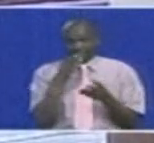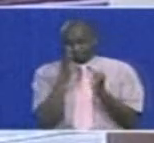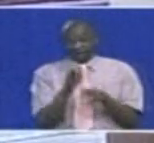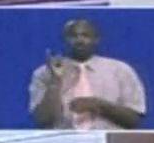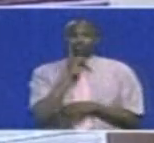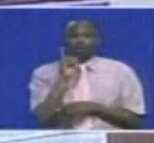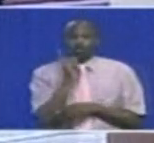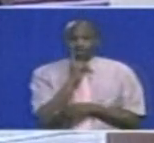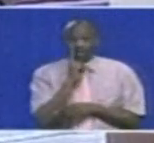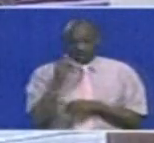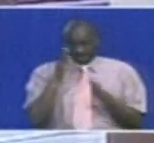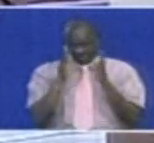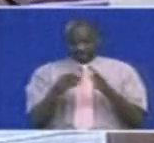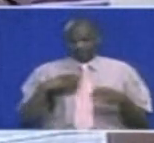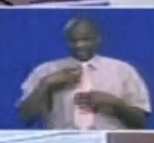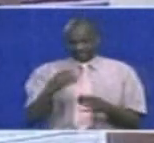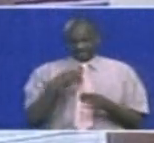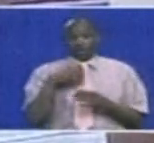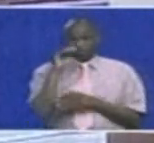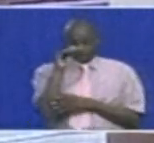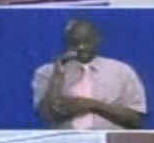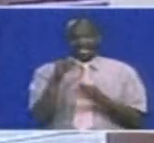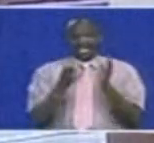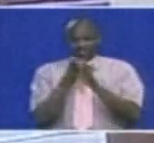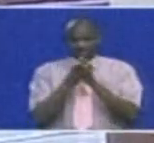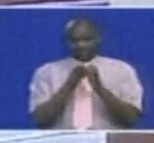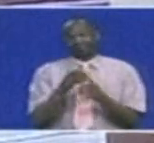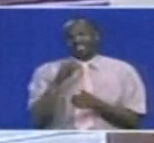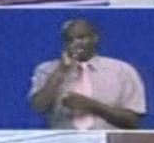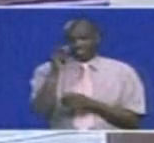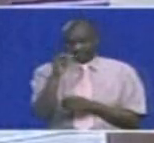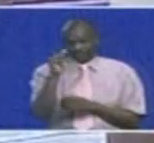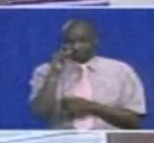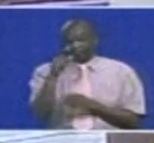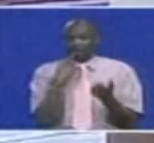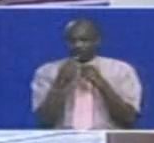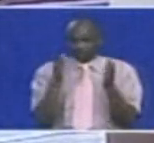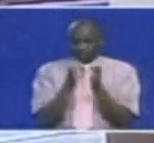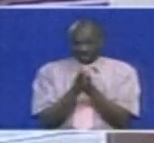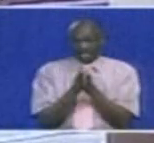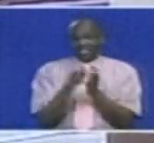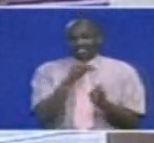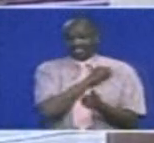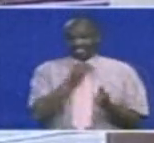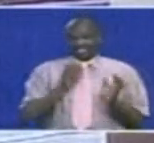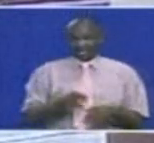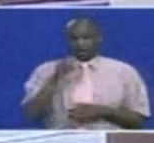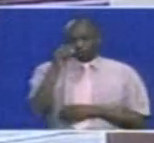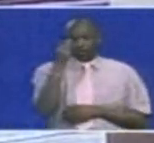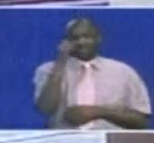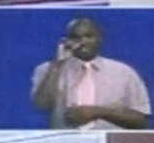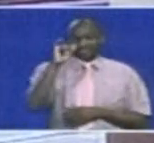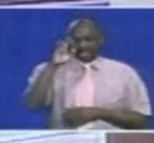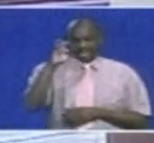Tomorrow, on Person of Interest on Morning Express, James Smart and Sophia Wanuna will be speaking to Senator Otieno